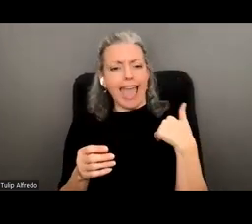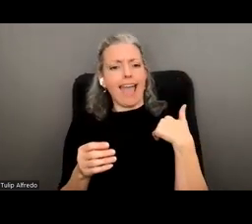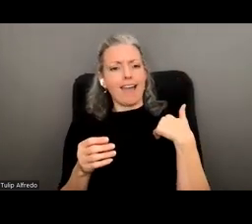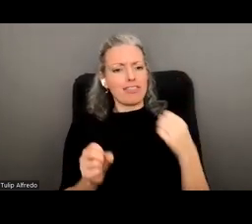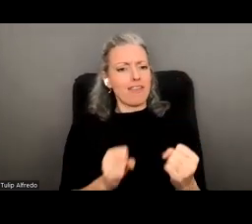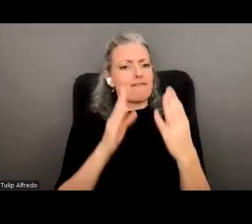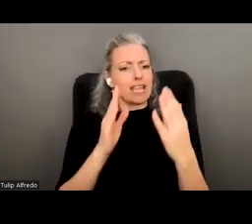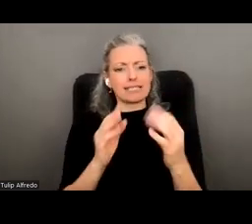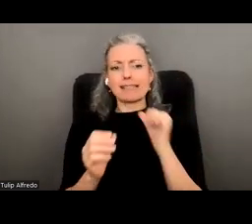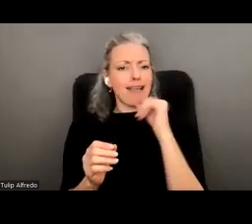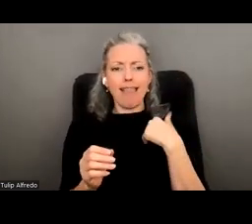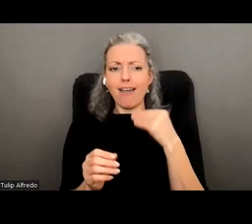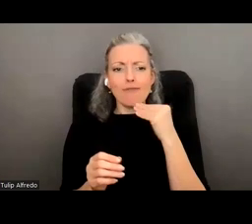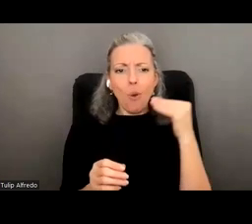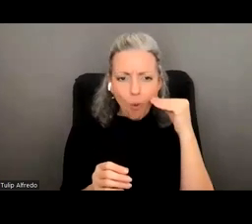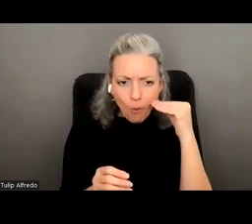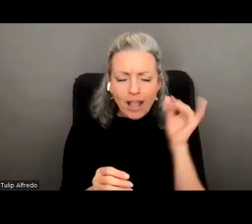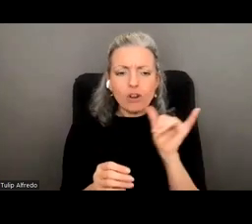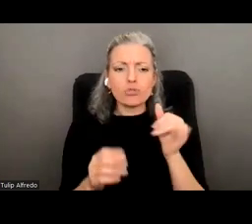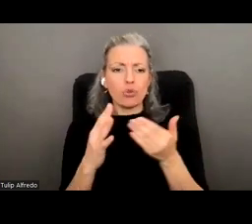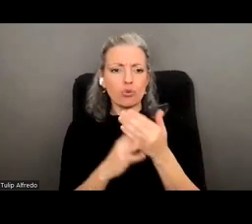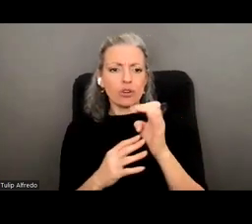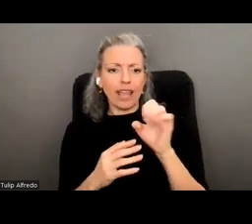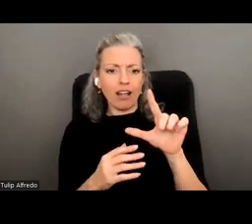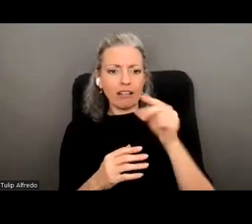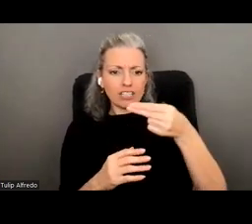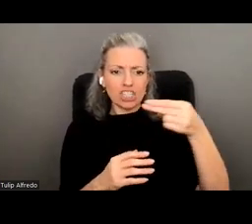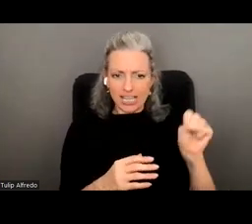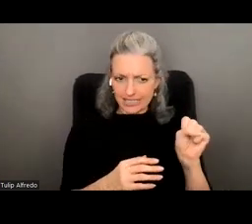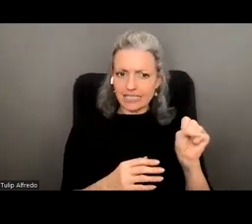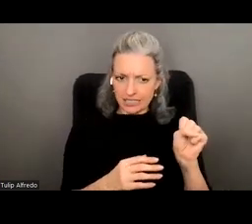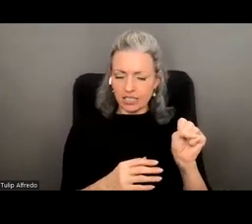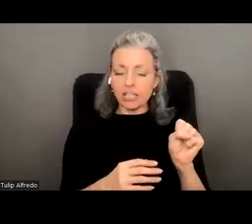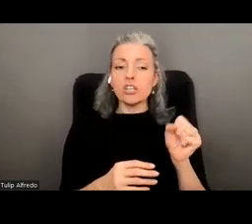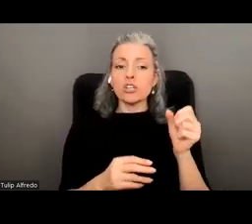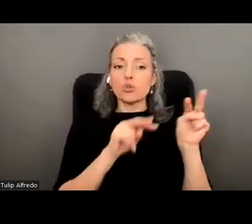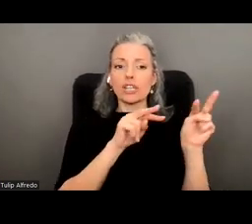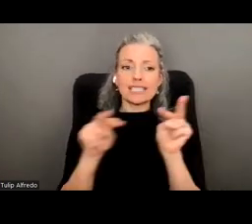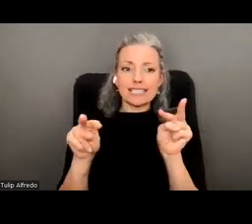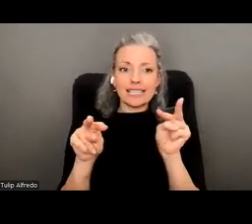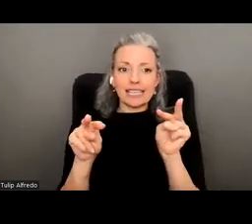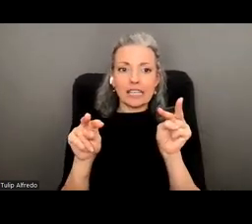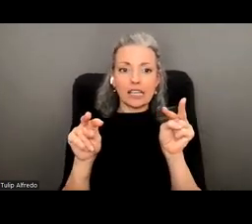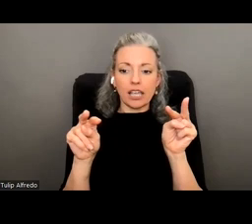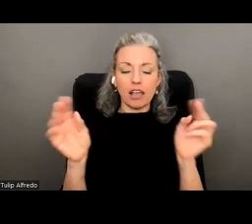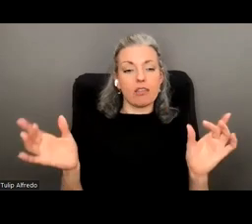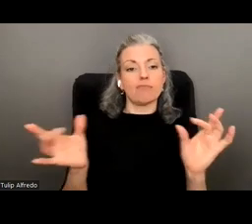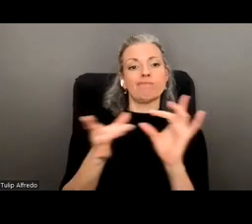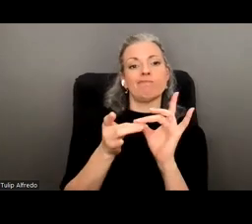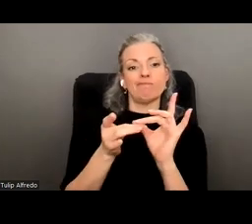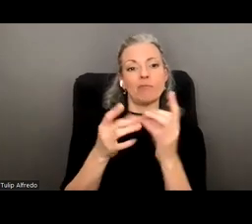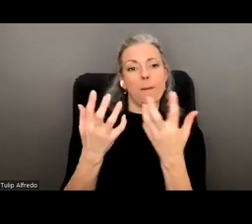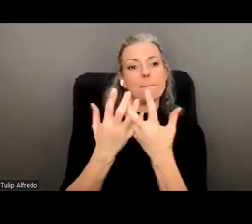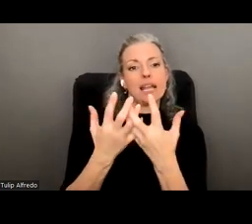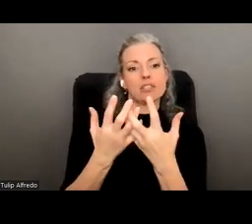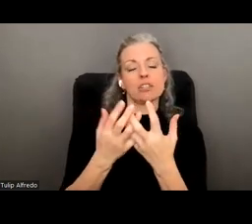through homelessness and through CalHHS? So you can see the complementary nature between the